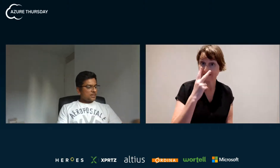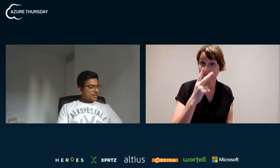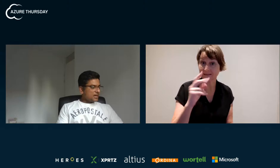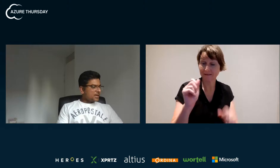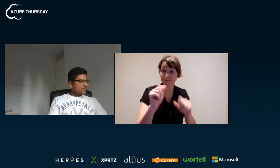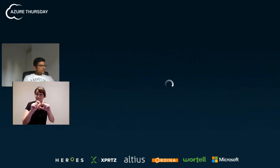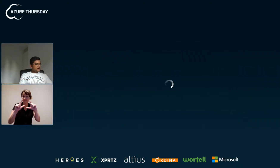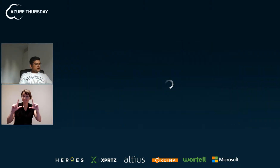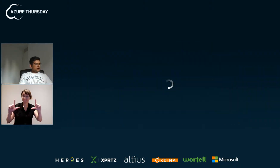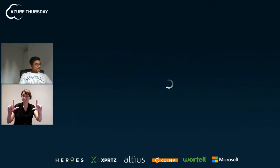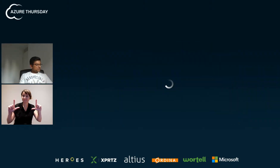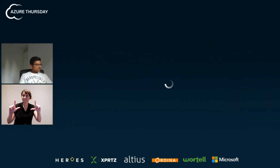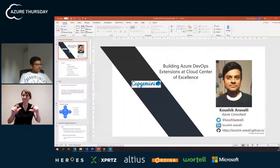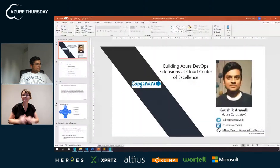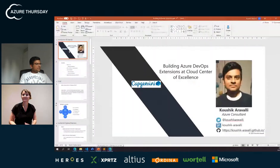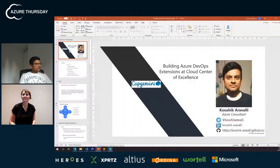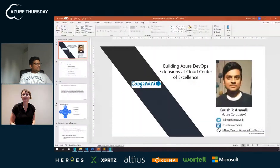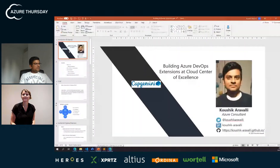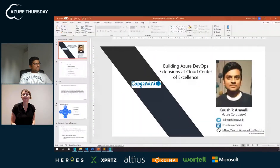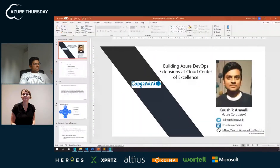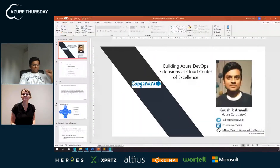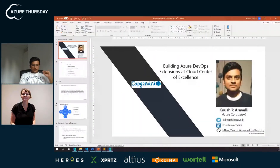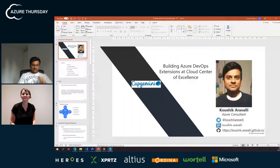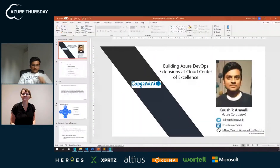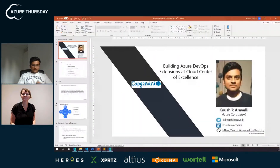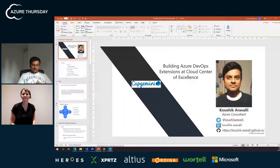So I am Kaushik Aravali.